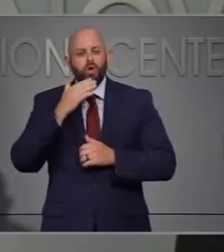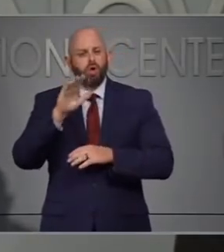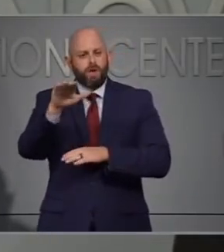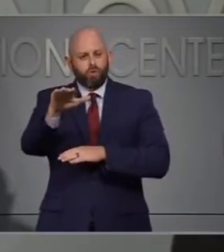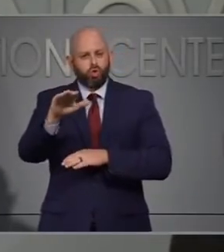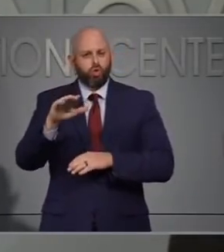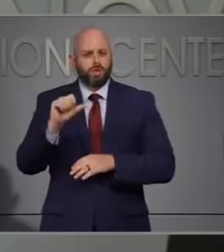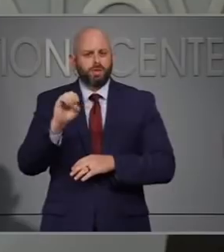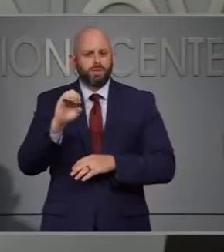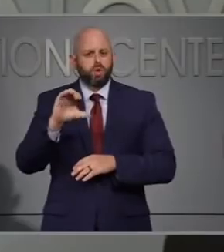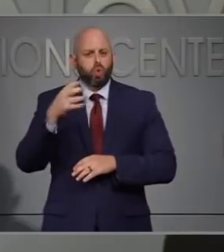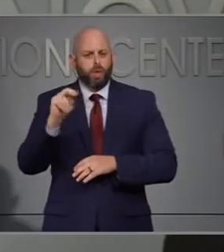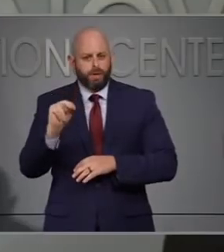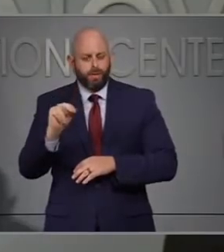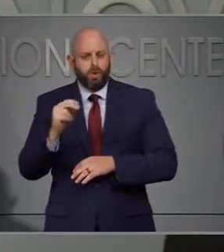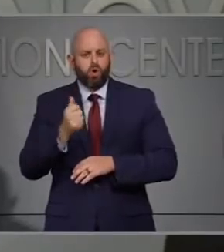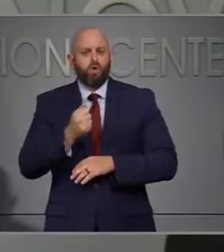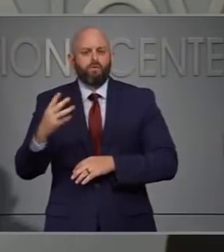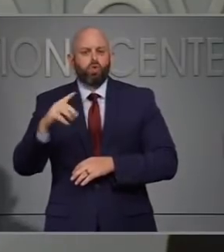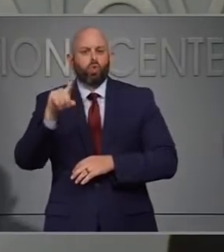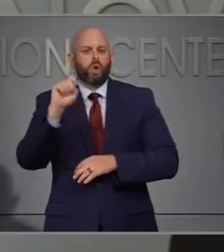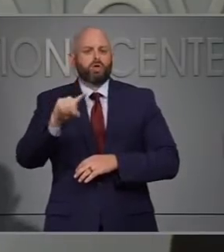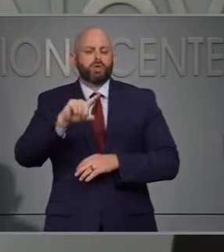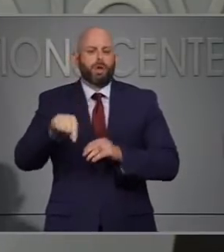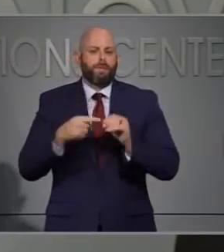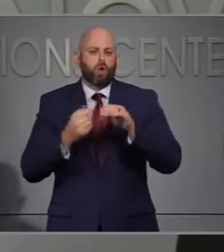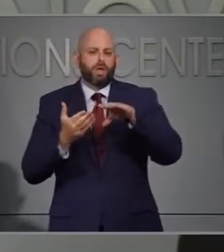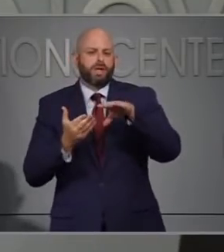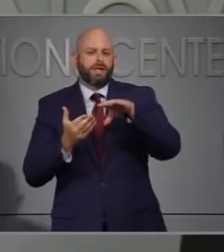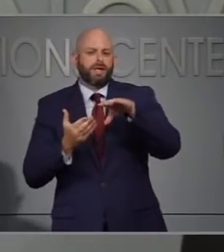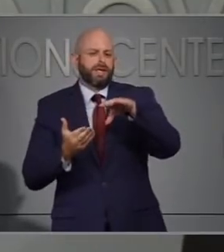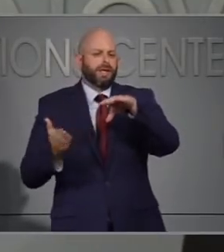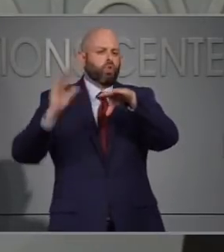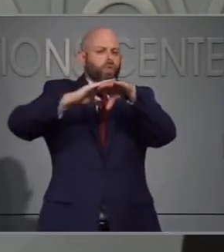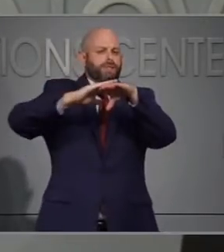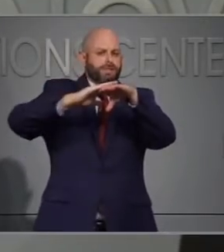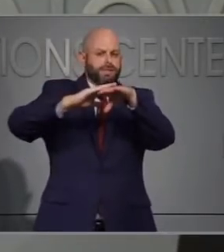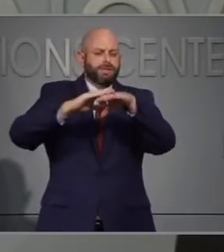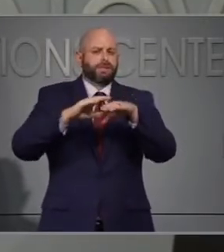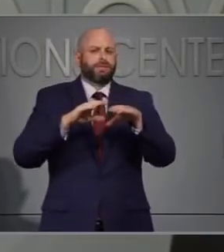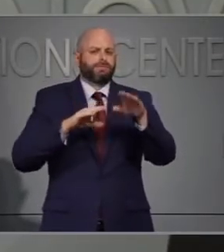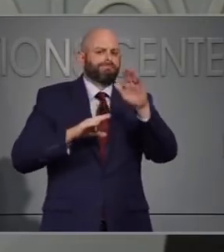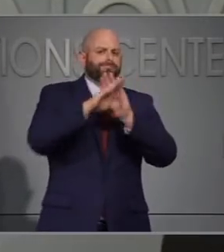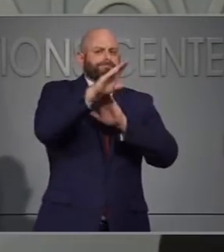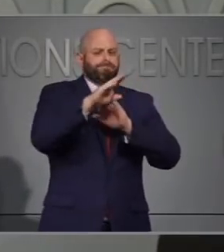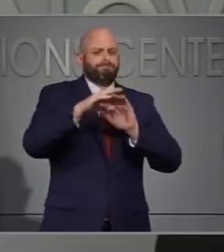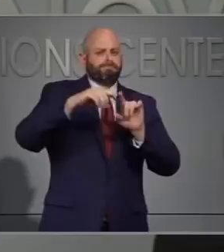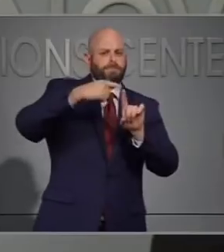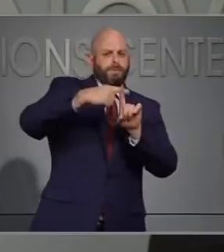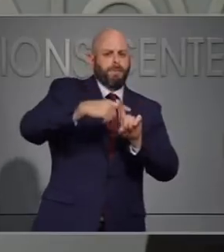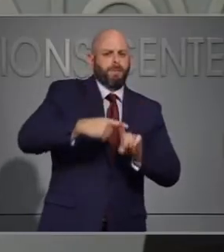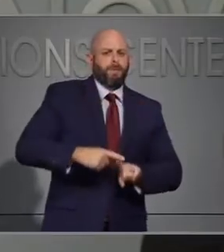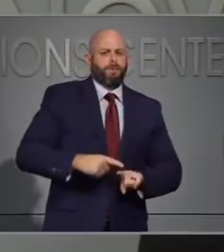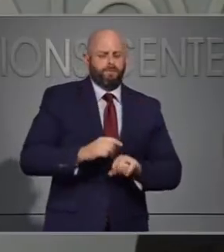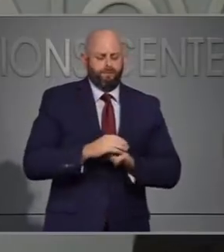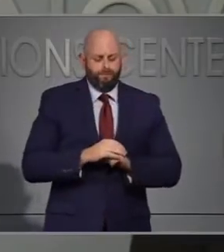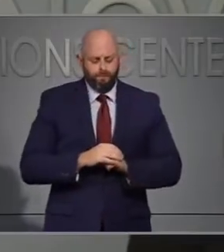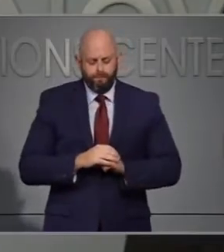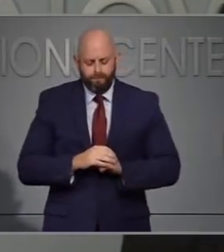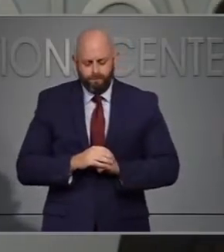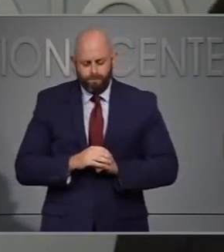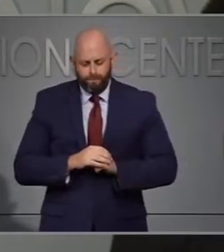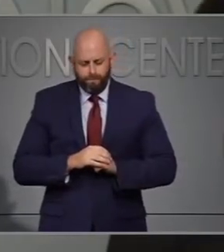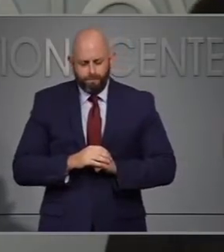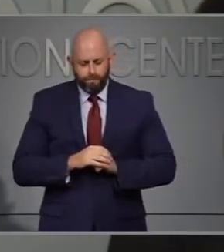Spectrum News. A couple of questions regarding the increase in cases. Number one, are we